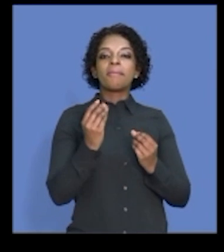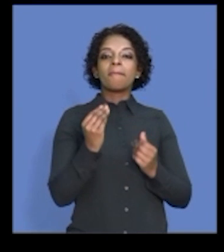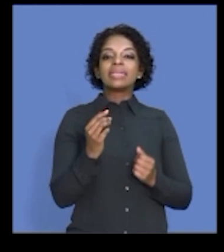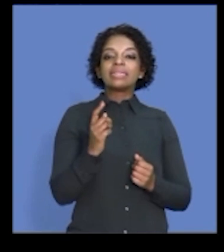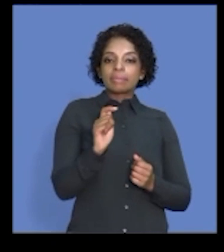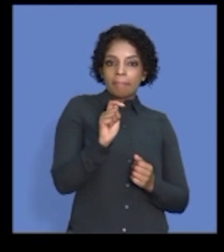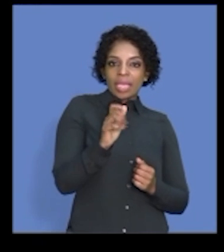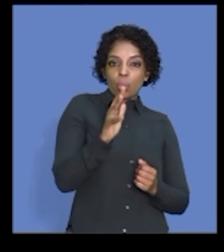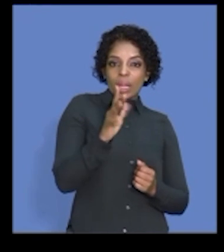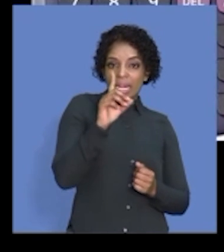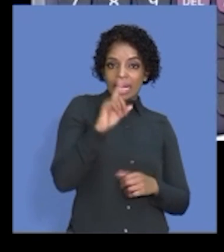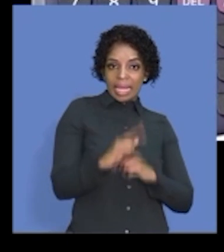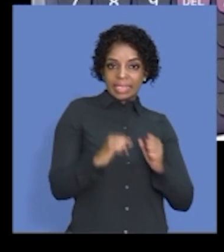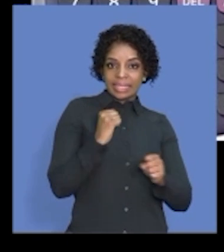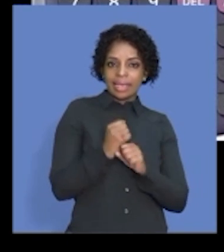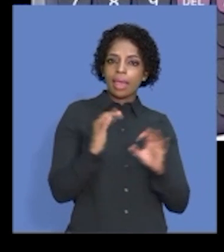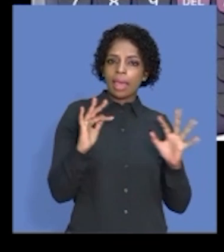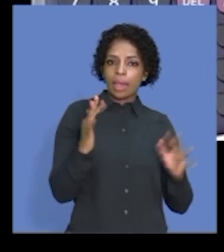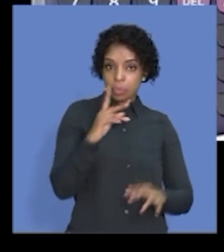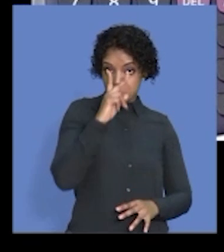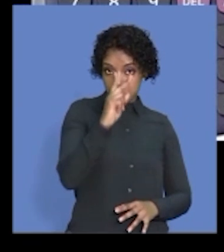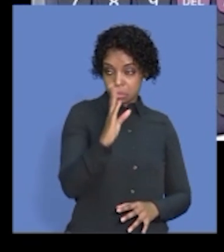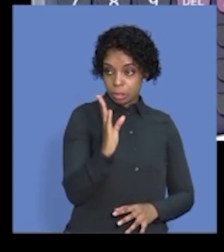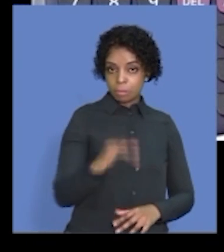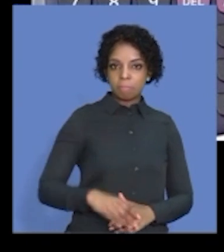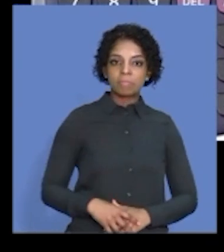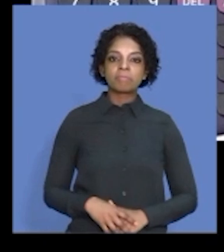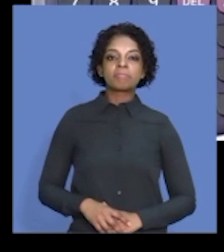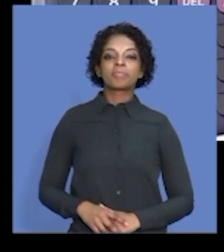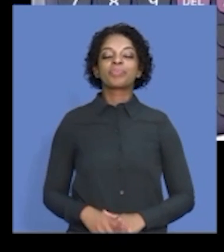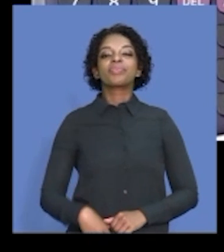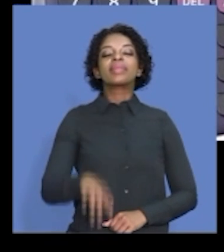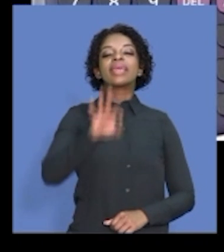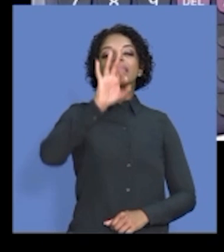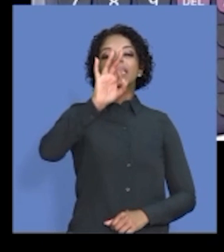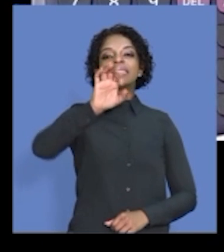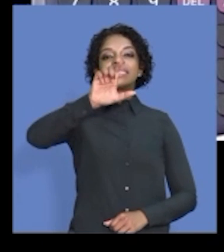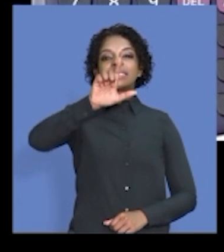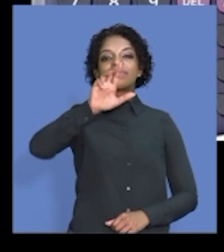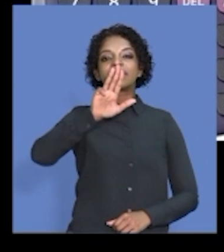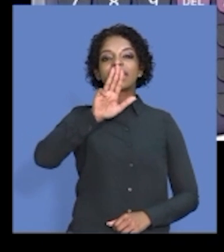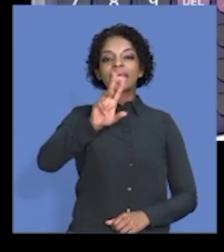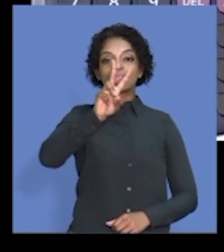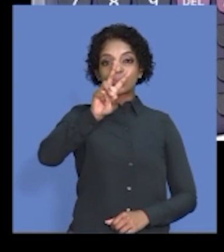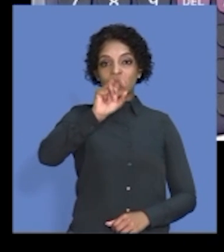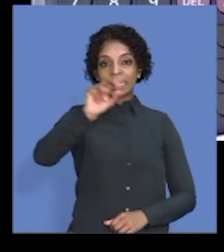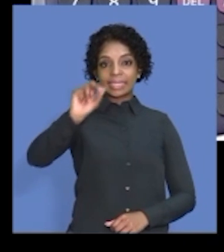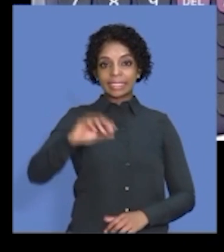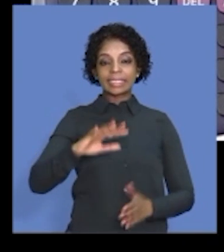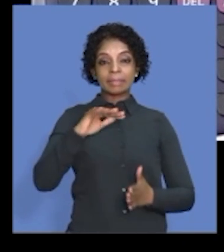Let's do that. Okay? So we take 379,200 minus, was